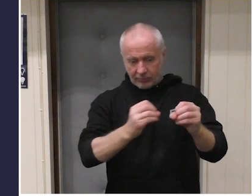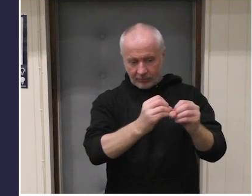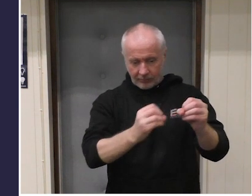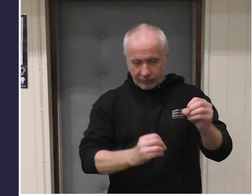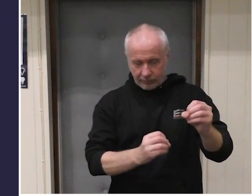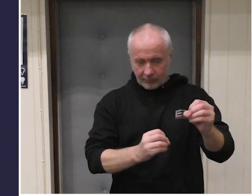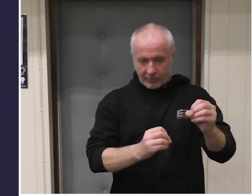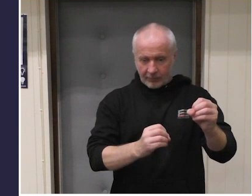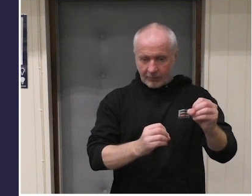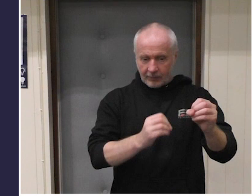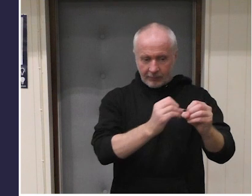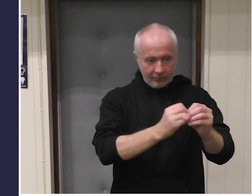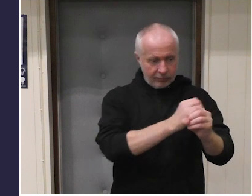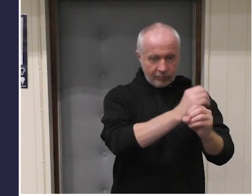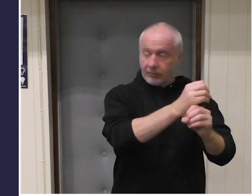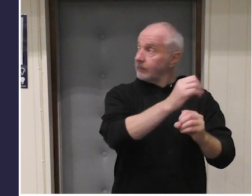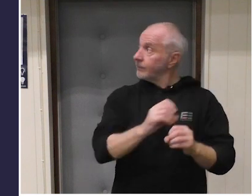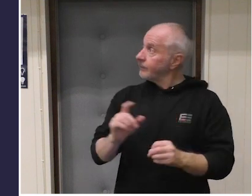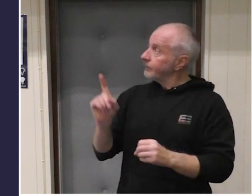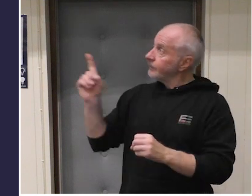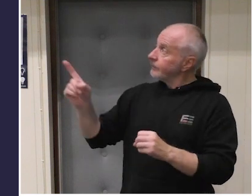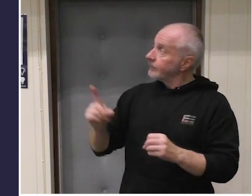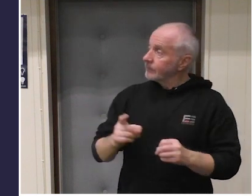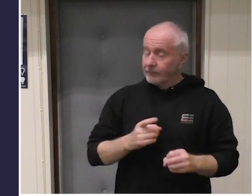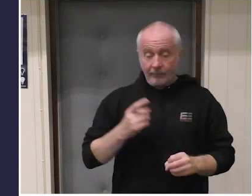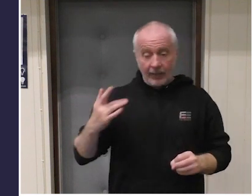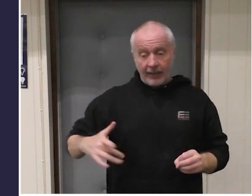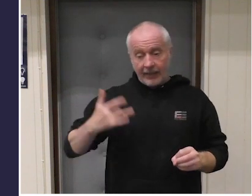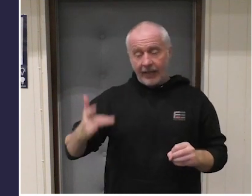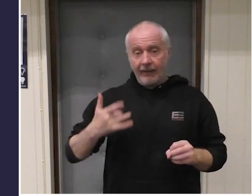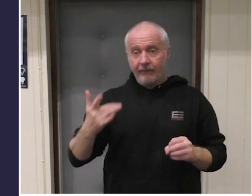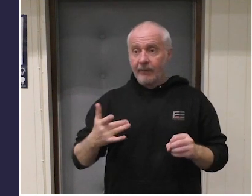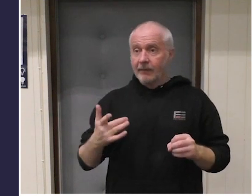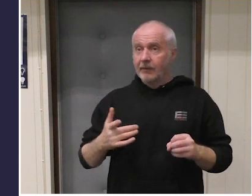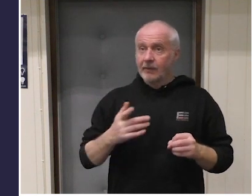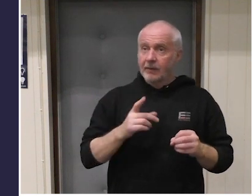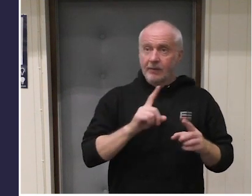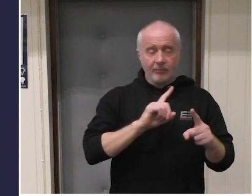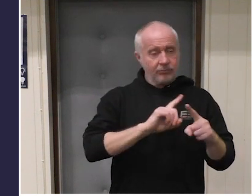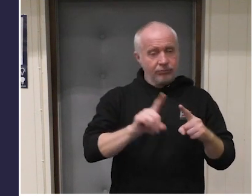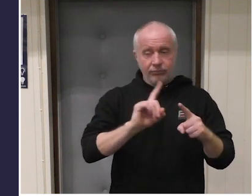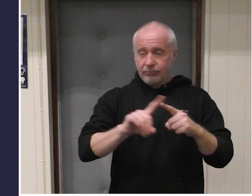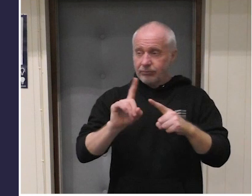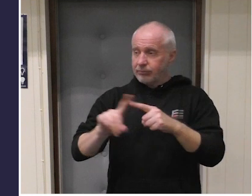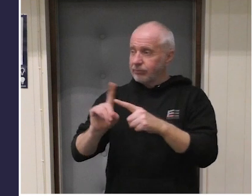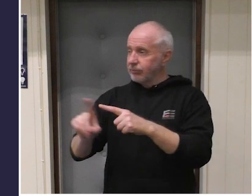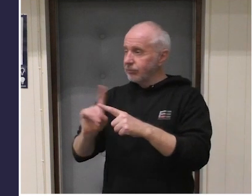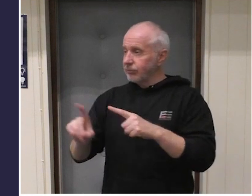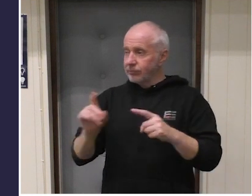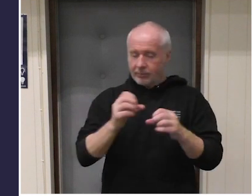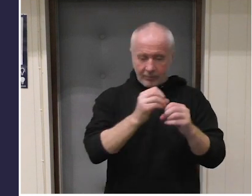And so actually, if you look at the tree of life, there are many, many, many different branches of the tree of life.